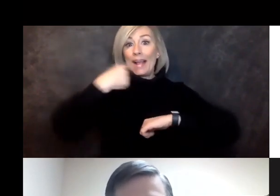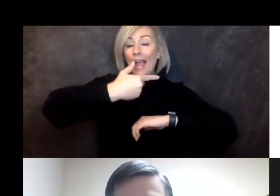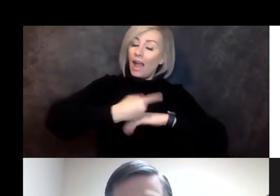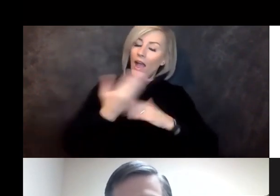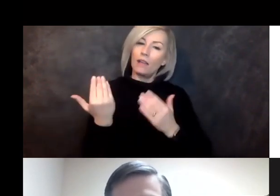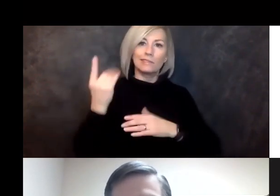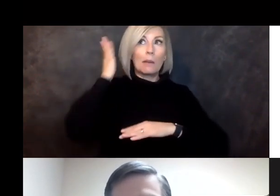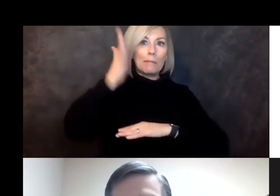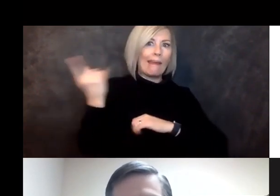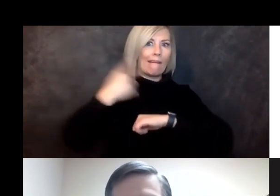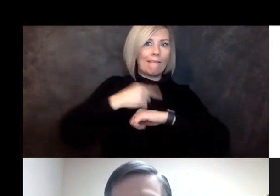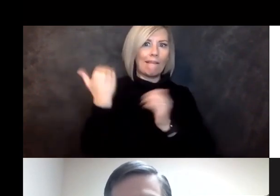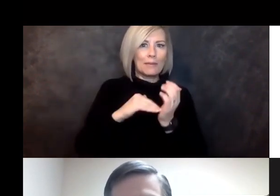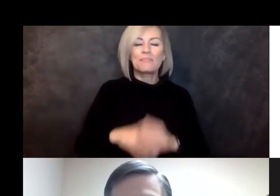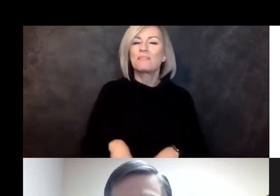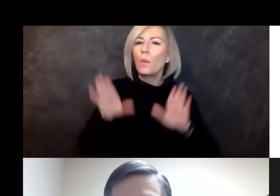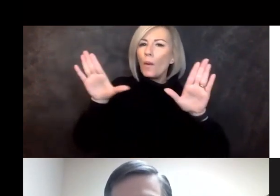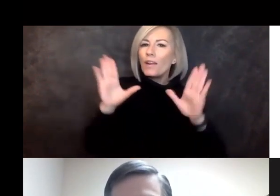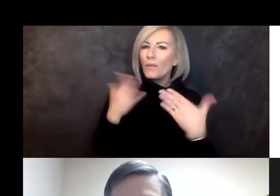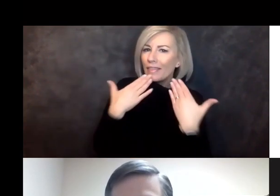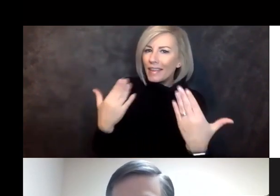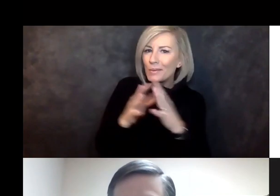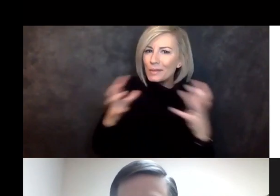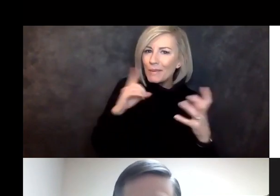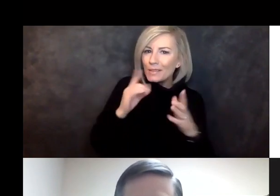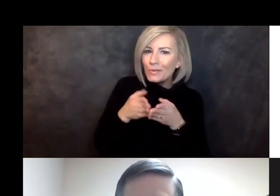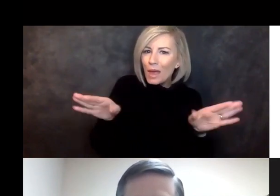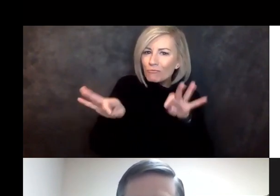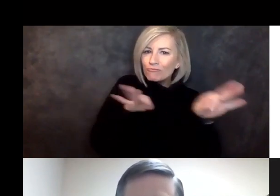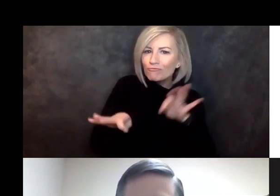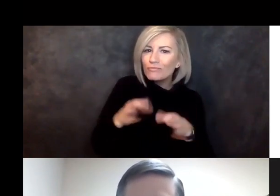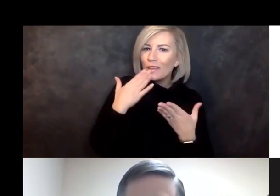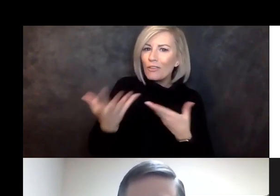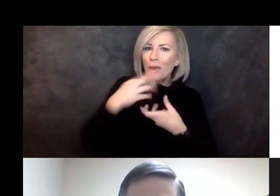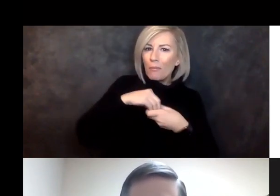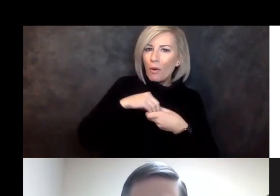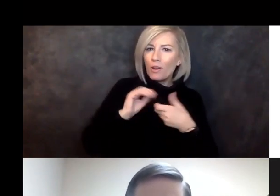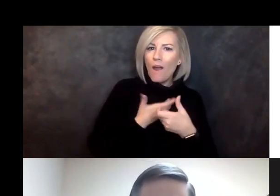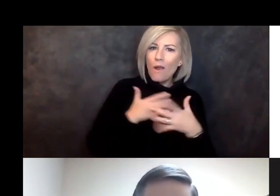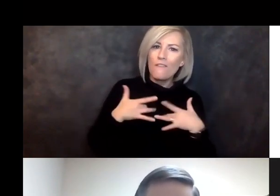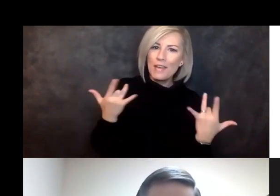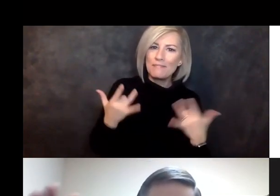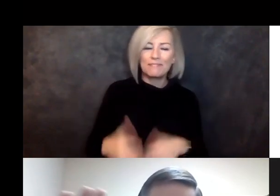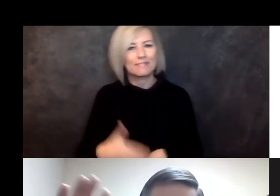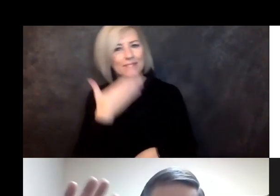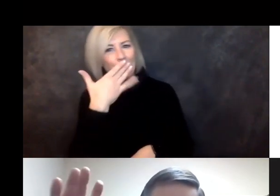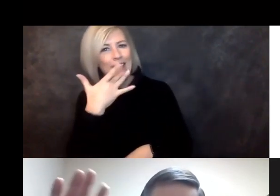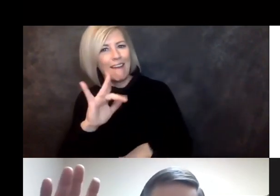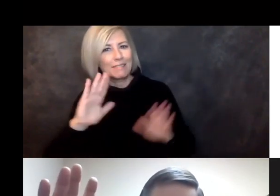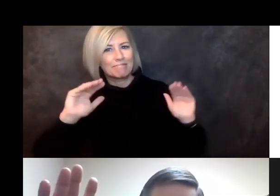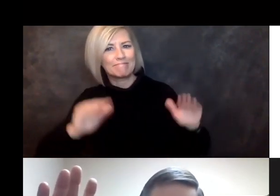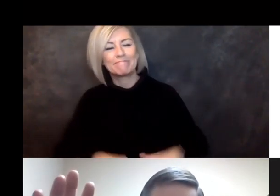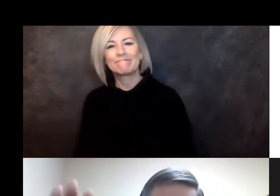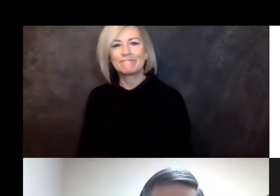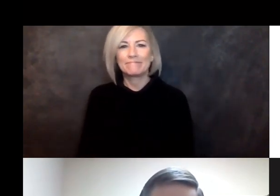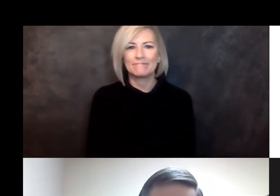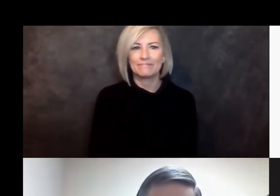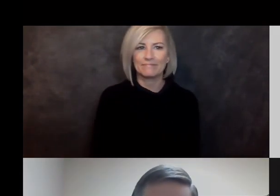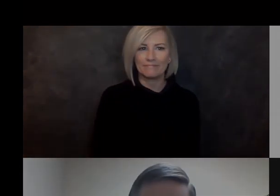Wonderful, Kathy. Thank you so much for that nice overview and thanks for being a part of our event today. Okay. Good luck. Thank you.